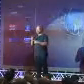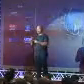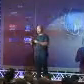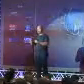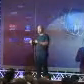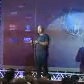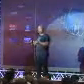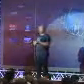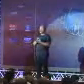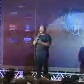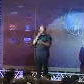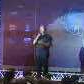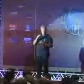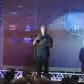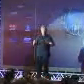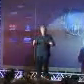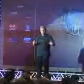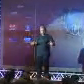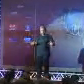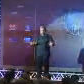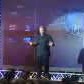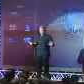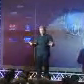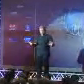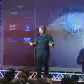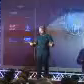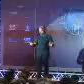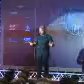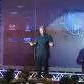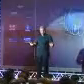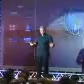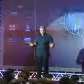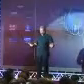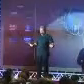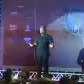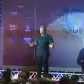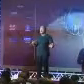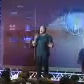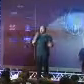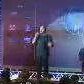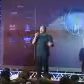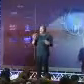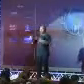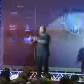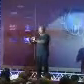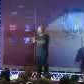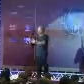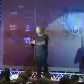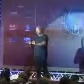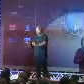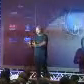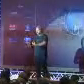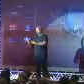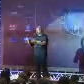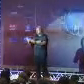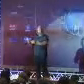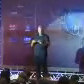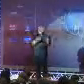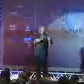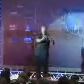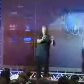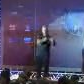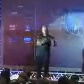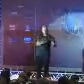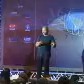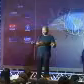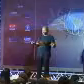languages. And every language that I know of is a free and open source project